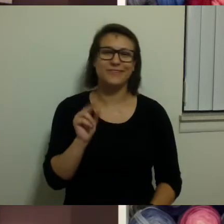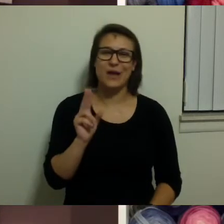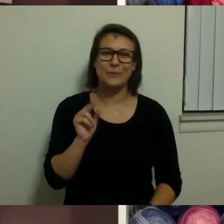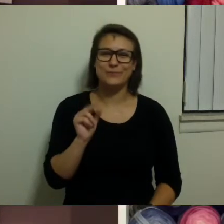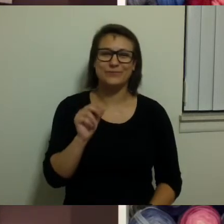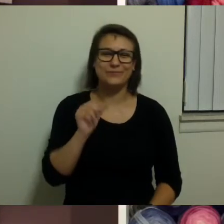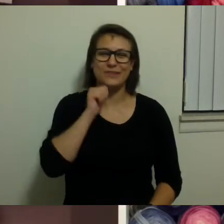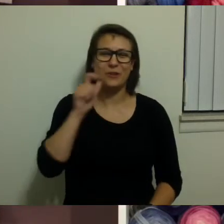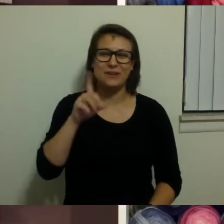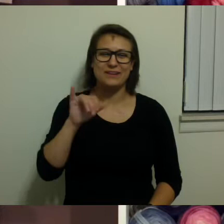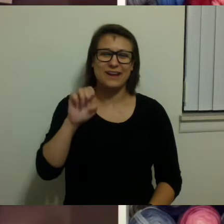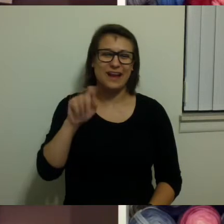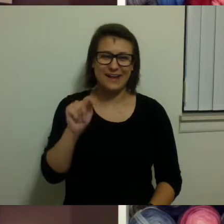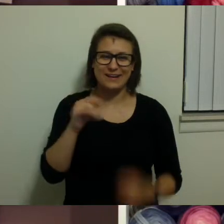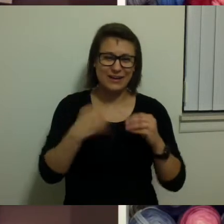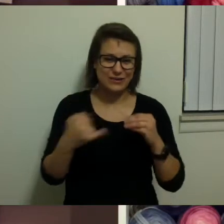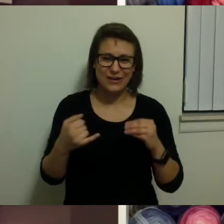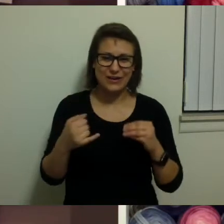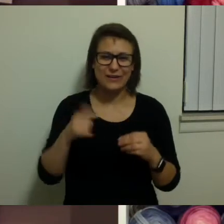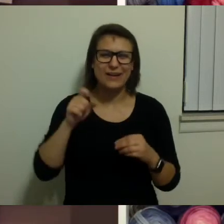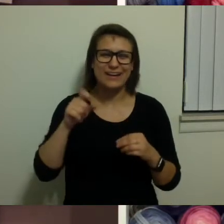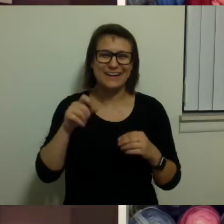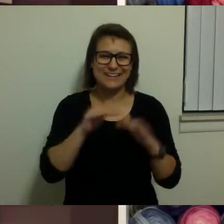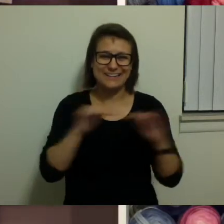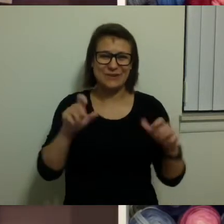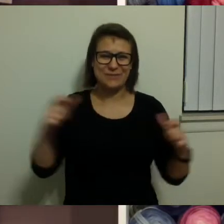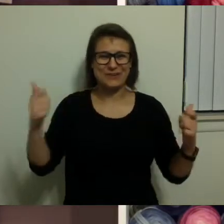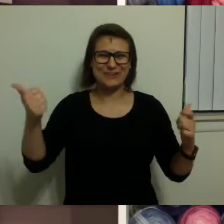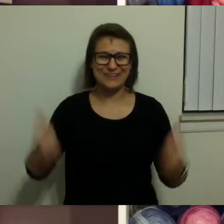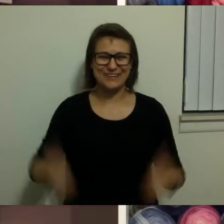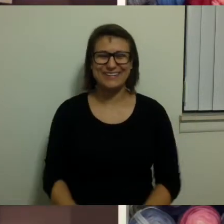don't need to go on a yarn diet. I just needed a bigger shelf.